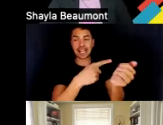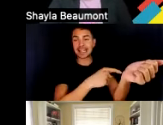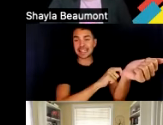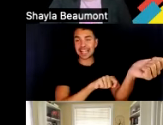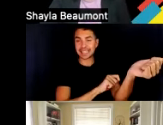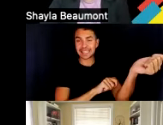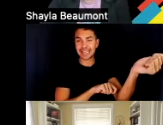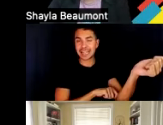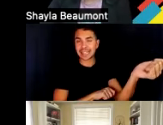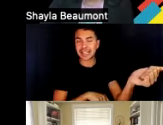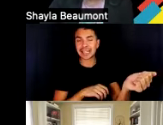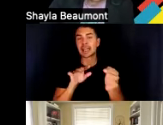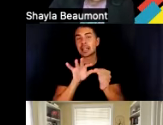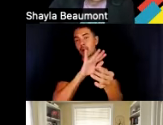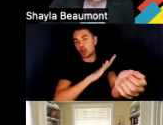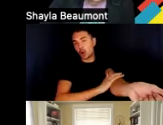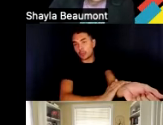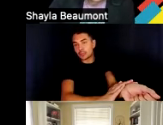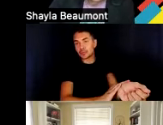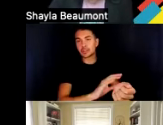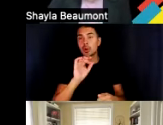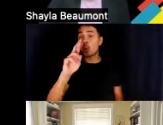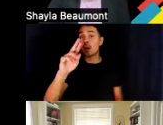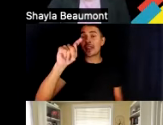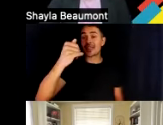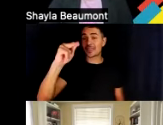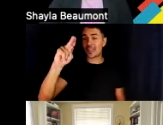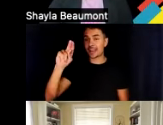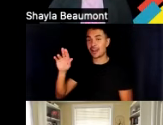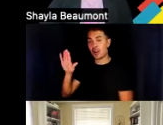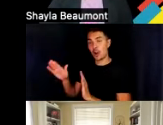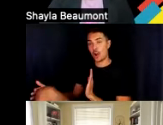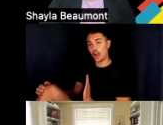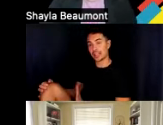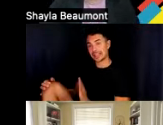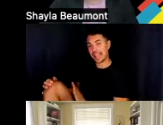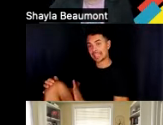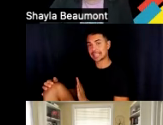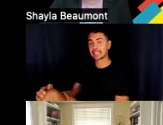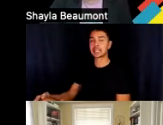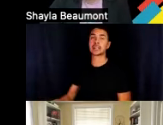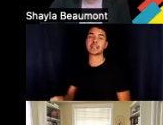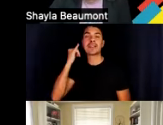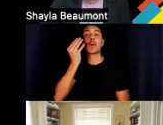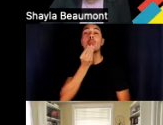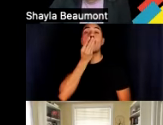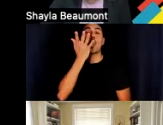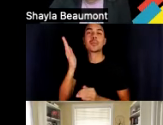the arms, of course, like the upper thighs. So like when it was warmer out in shorts and things like that, or on the